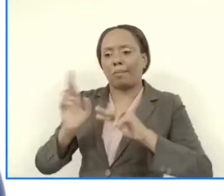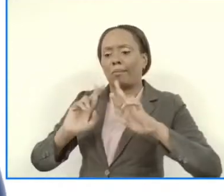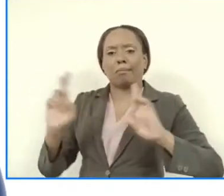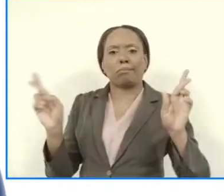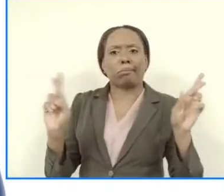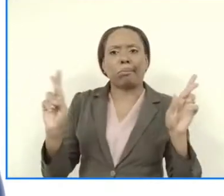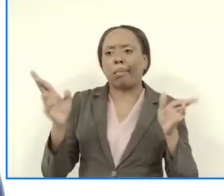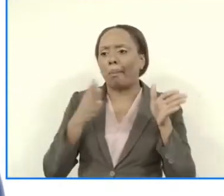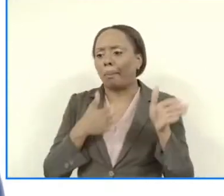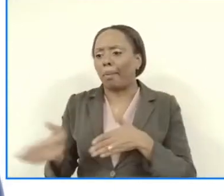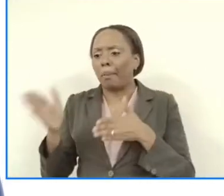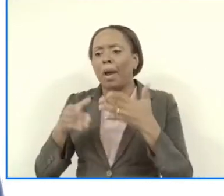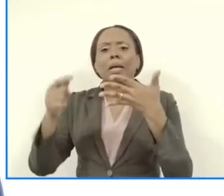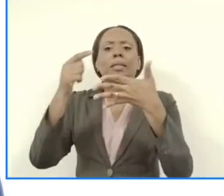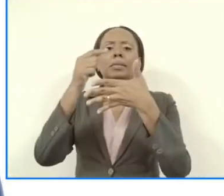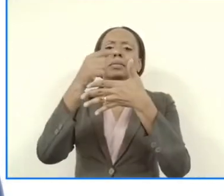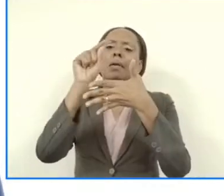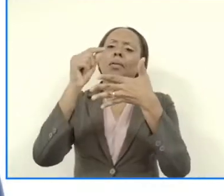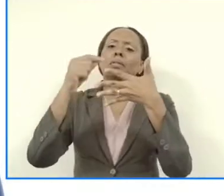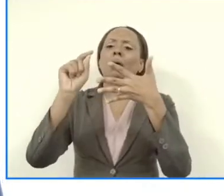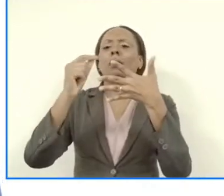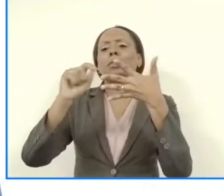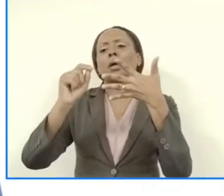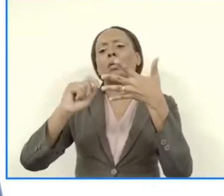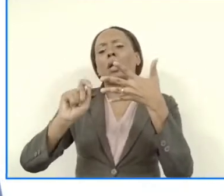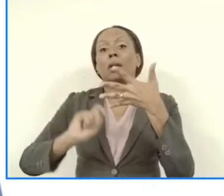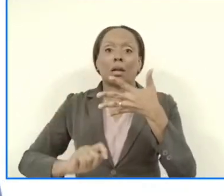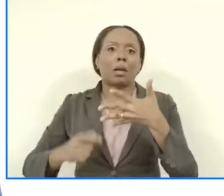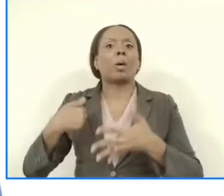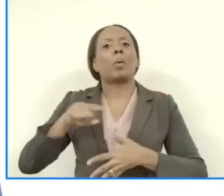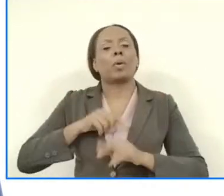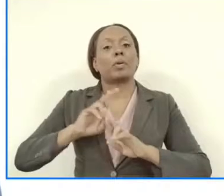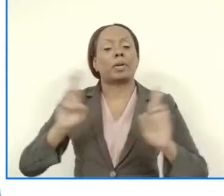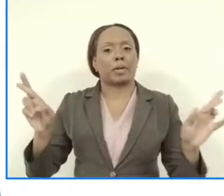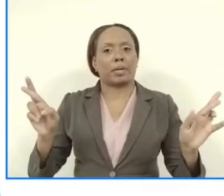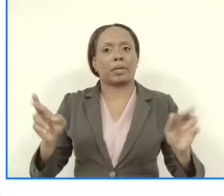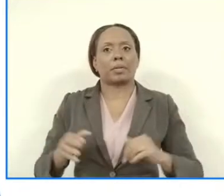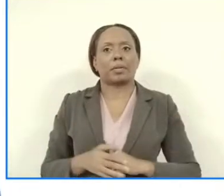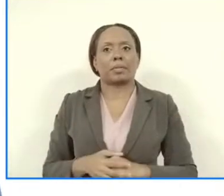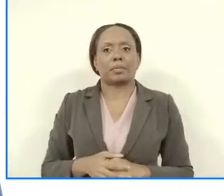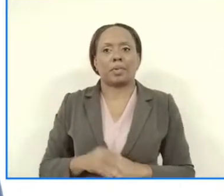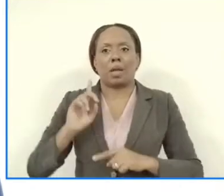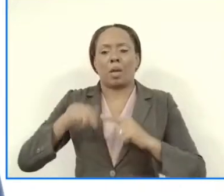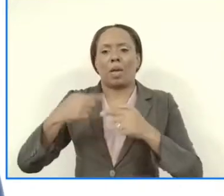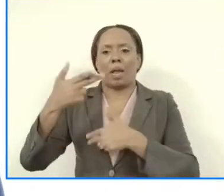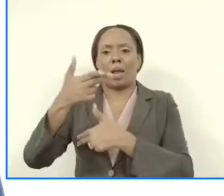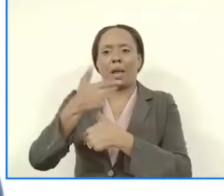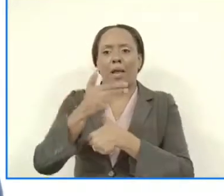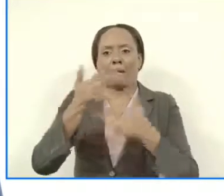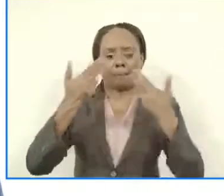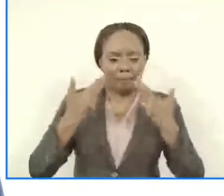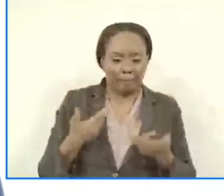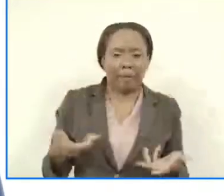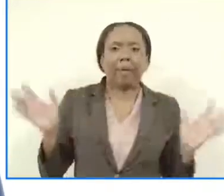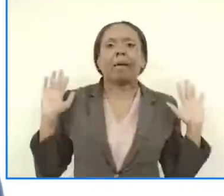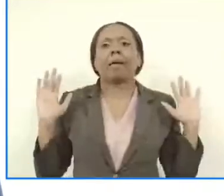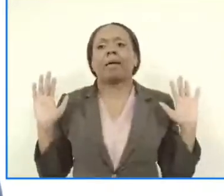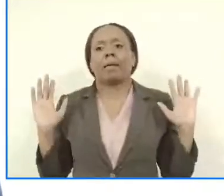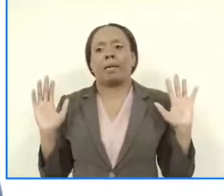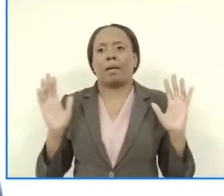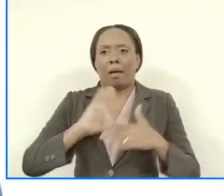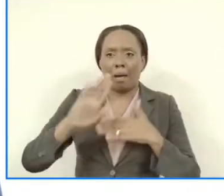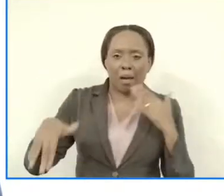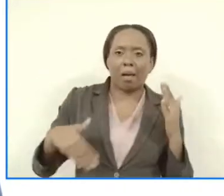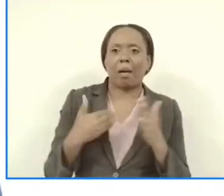to check off were checked, and we were very prepared. On this occasion, once the hurricane had passed and we received the all clear, all of